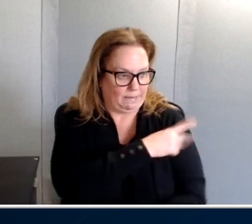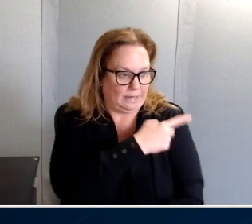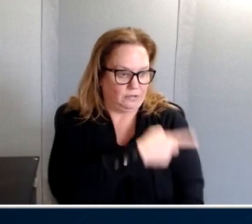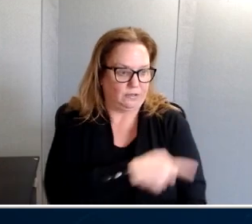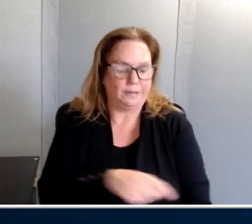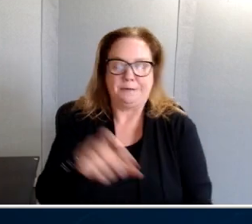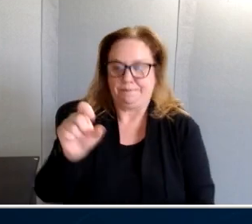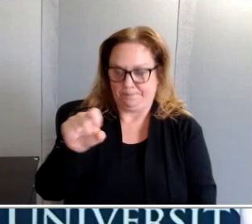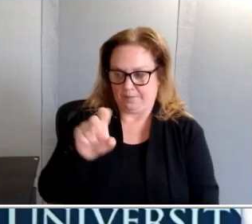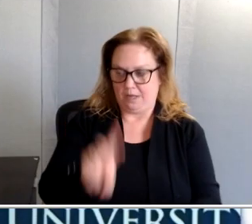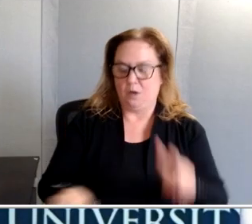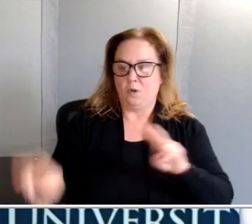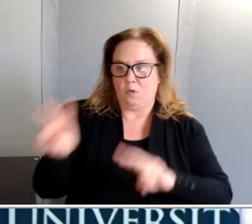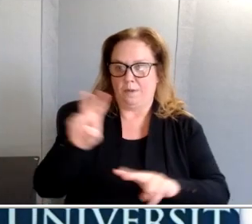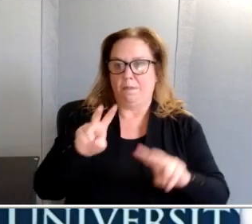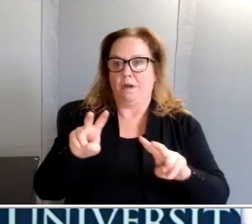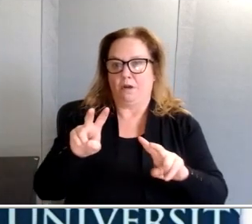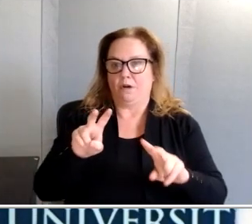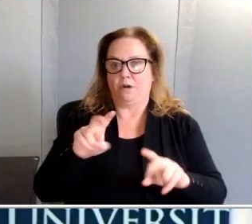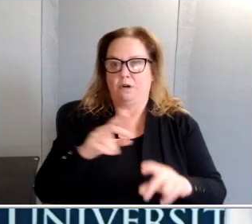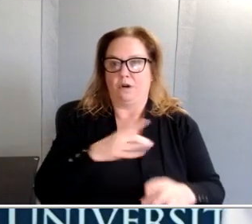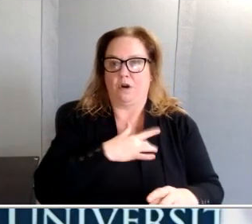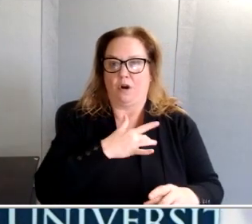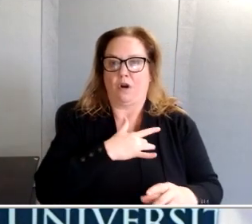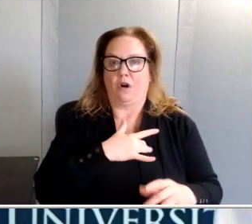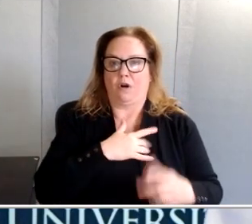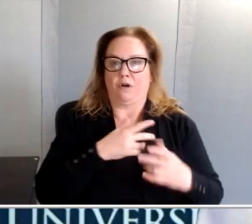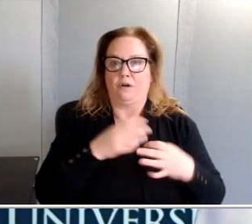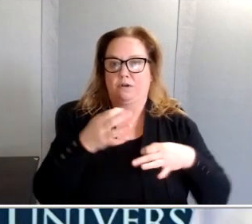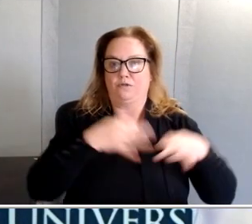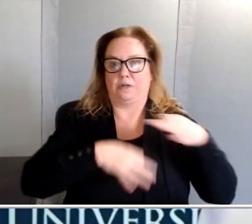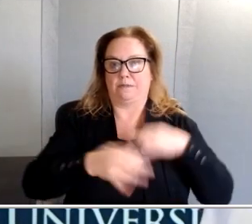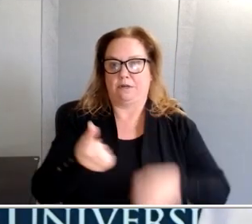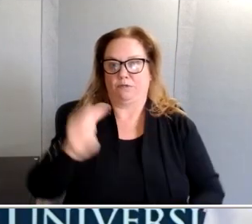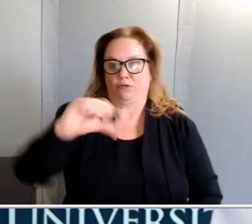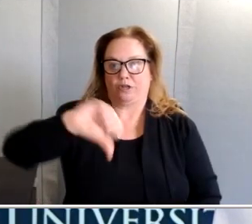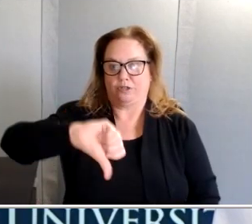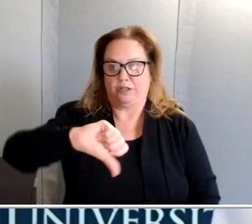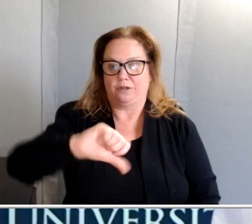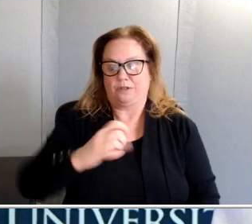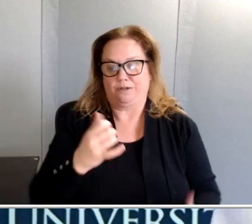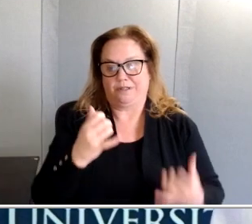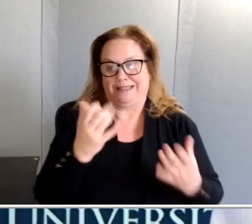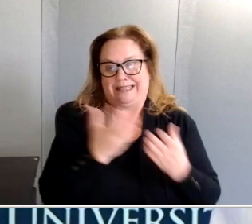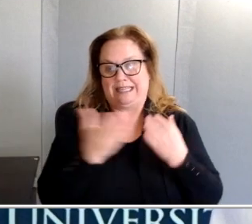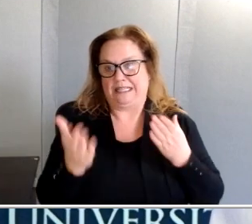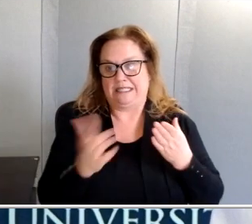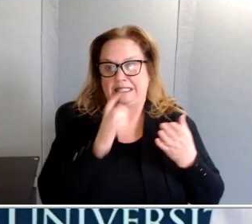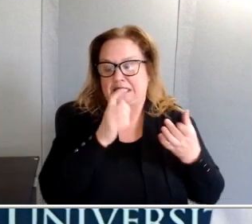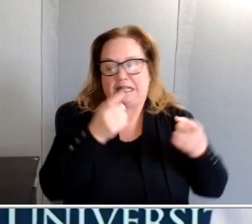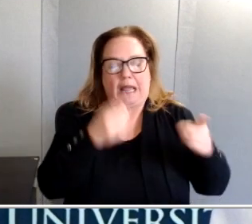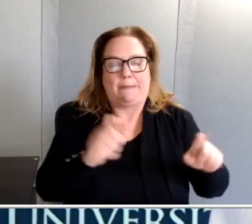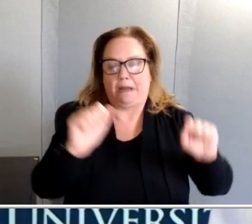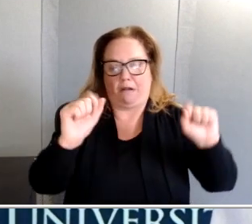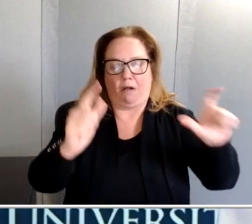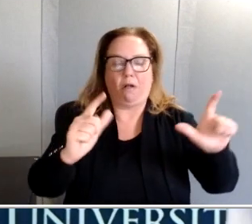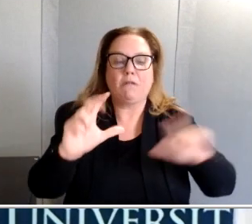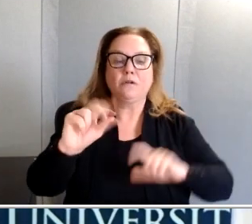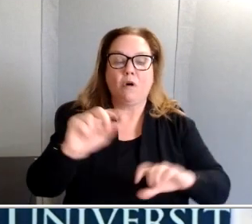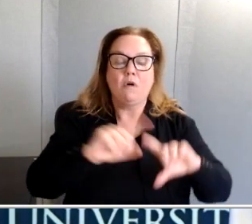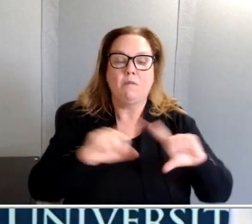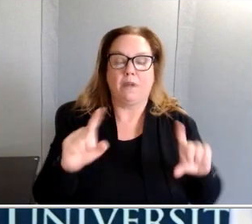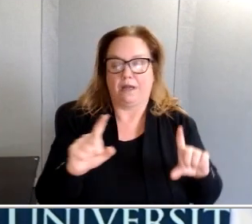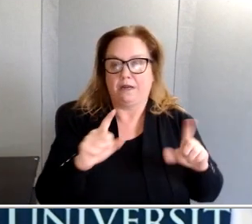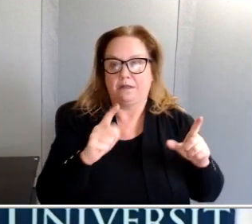patients very closely for heart transplant rejection. It's one of those things that does happen. It doesn't happen in everyone, but it's one of those things